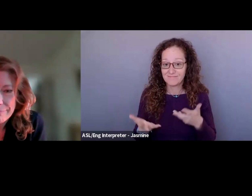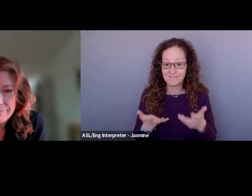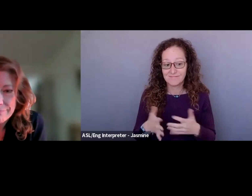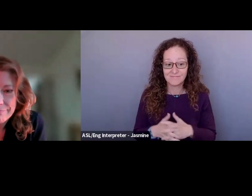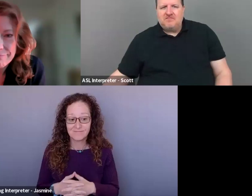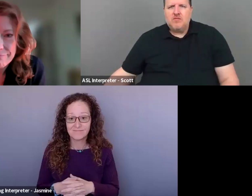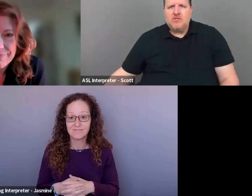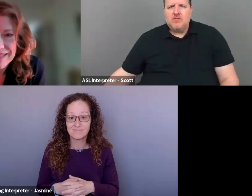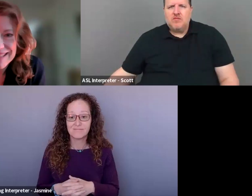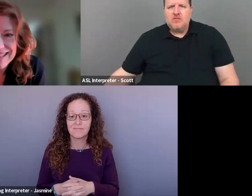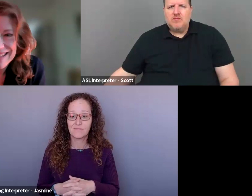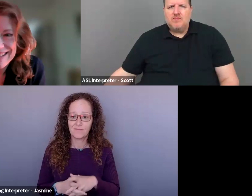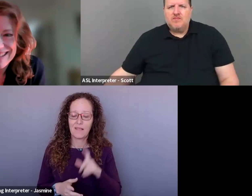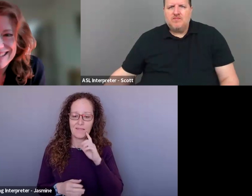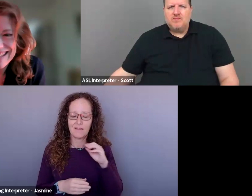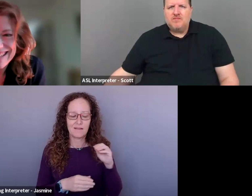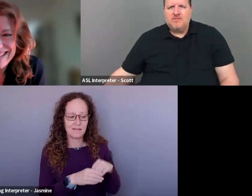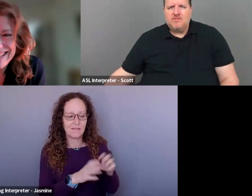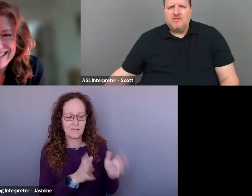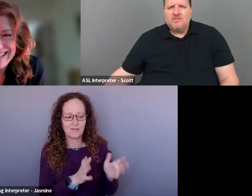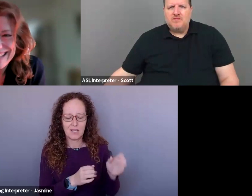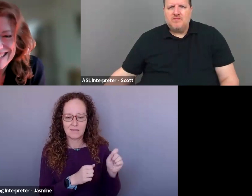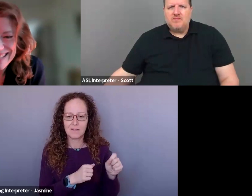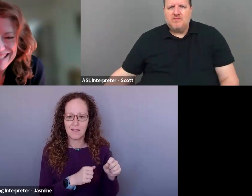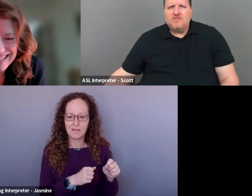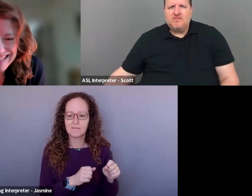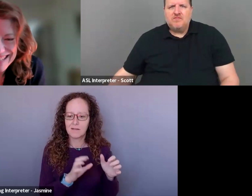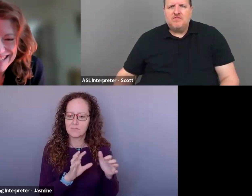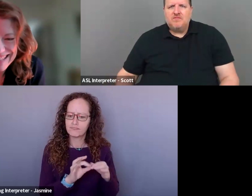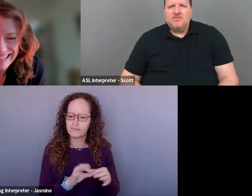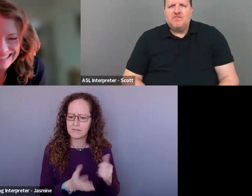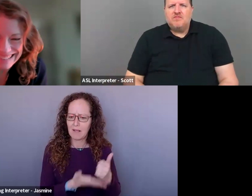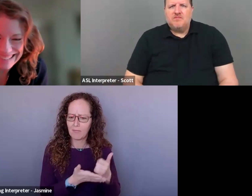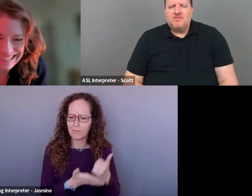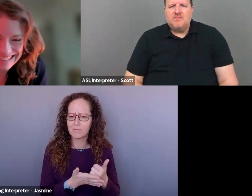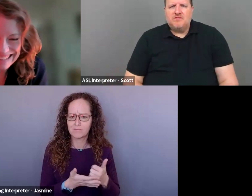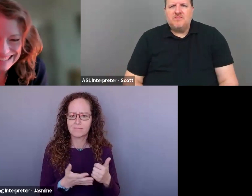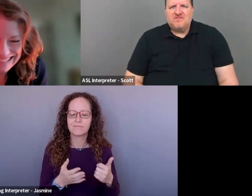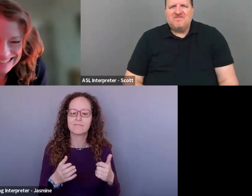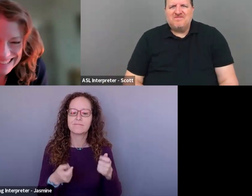I think we see, yeah, in the chat, that's that this anecdotes are very helpful. Yeah.